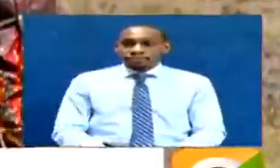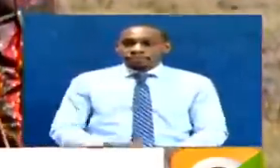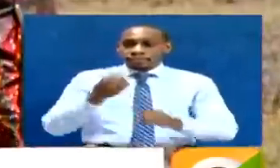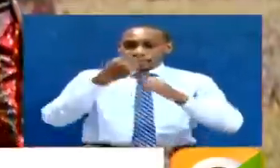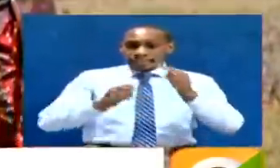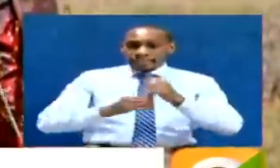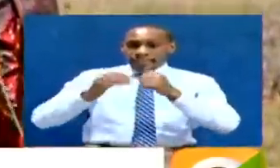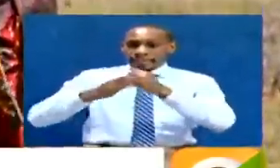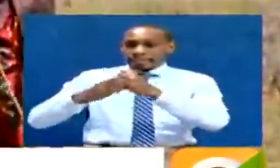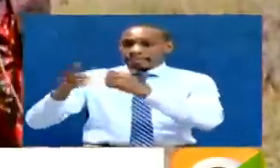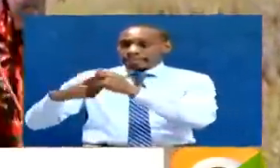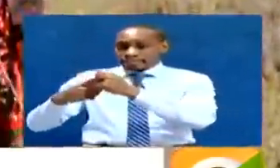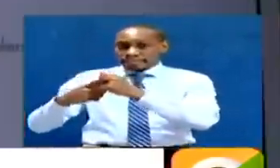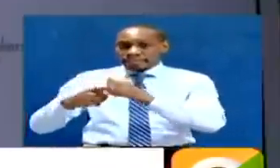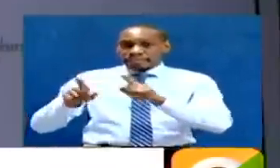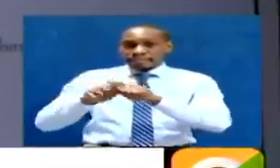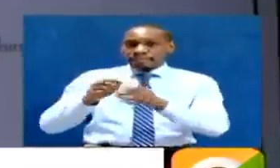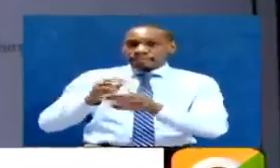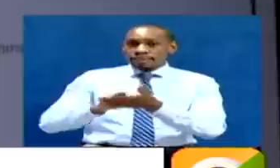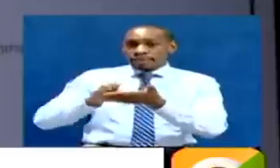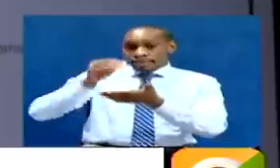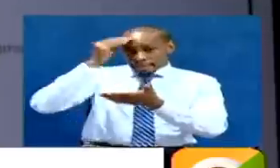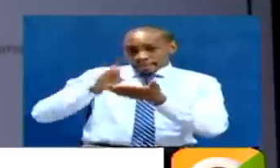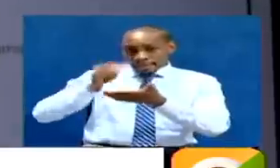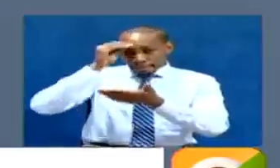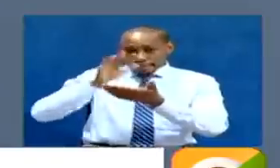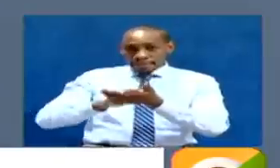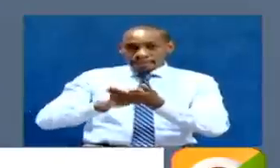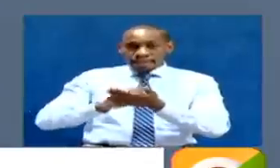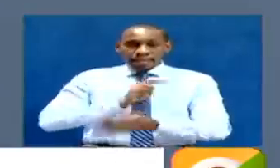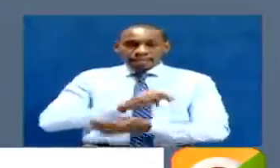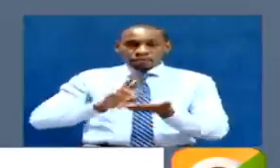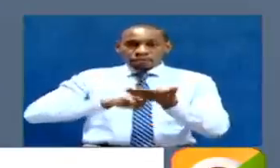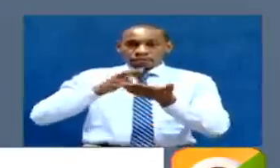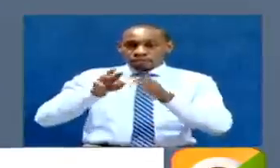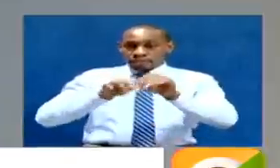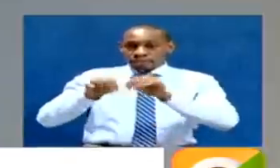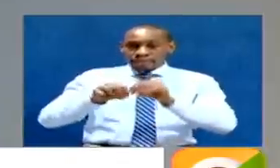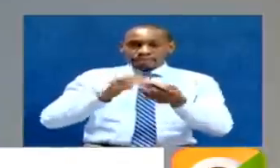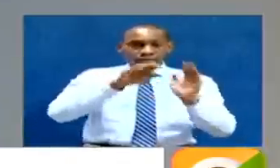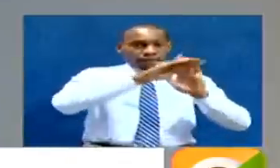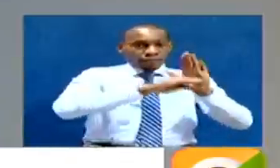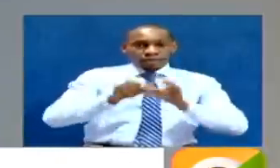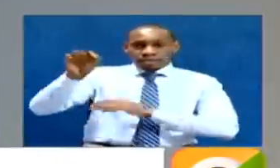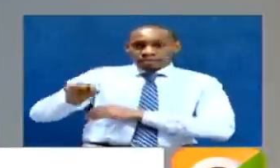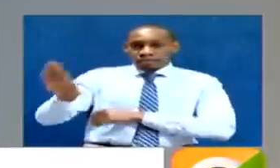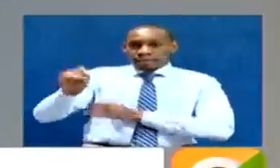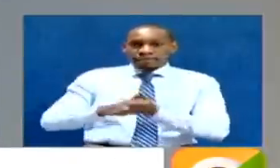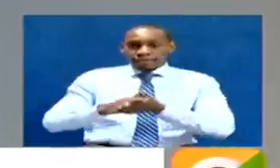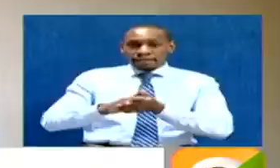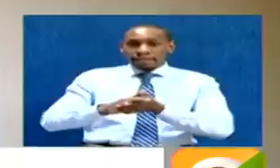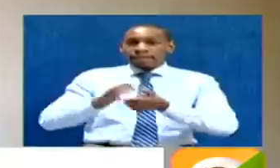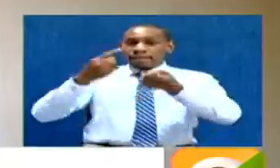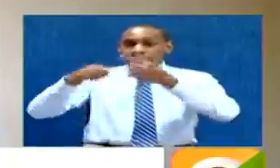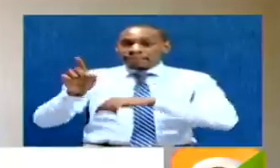In 1996, he would also undertake a natural resource management course in South Africa, where he excelled with a distinction. The